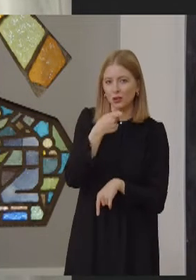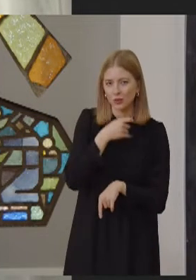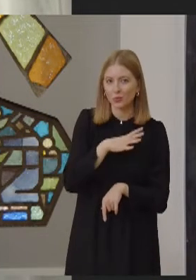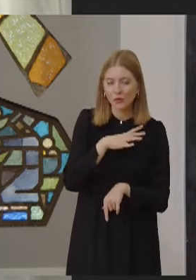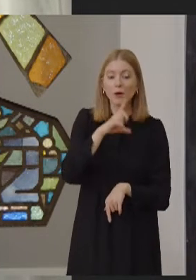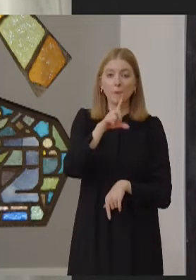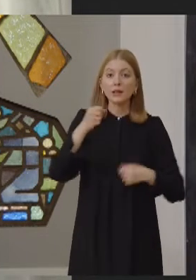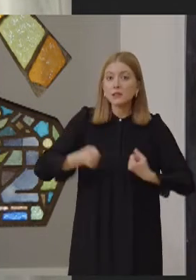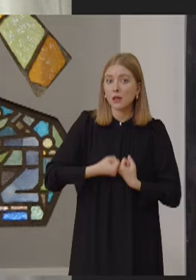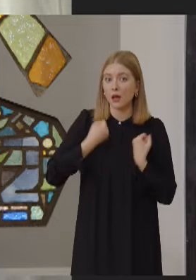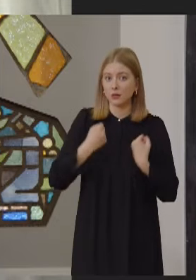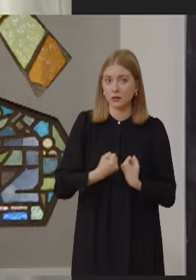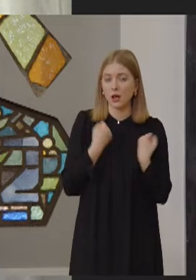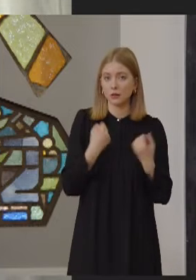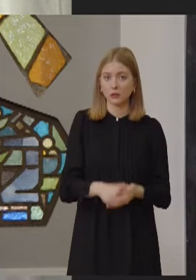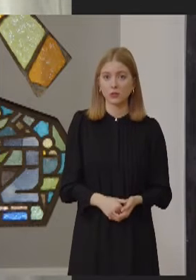convention.